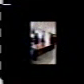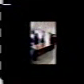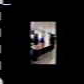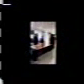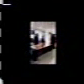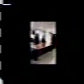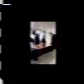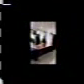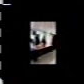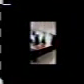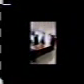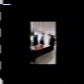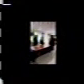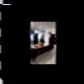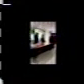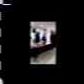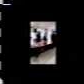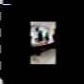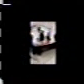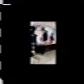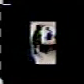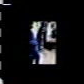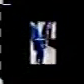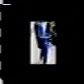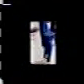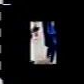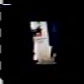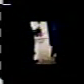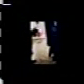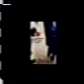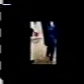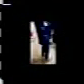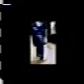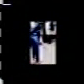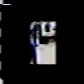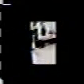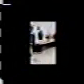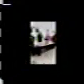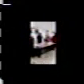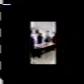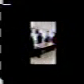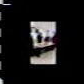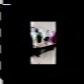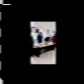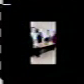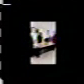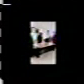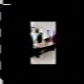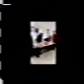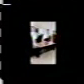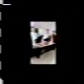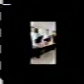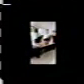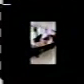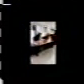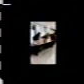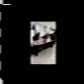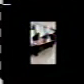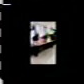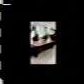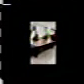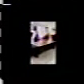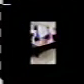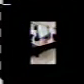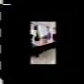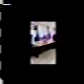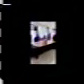and you hear the final amen, you know that amen is yours. That amen is yours. It means so let it be, so let it be, so let it be. It